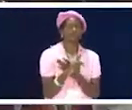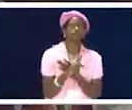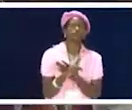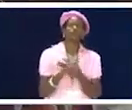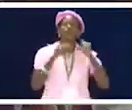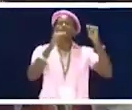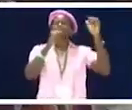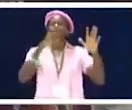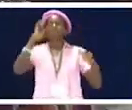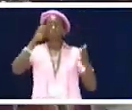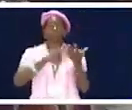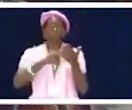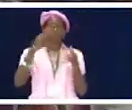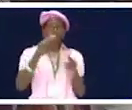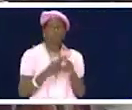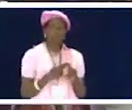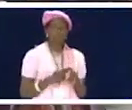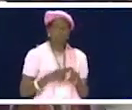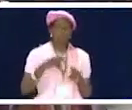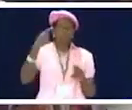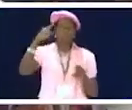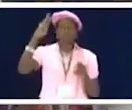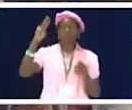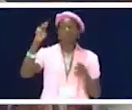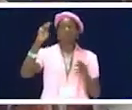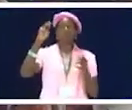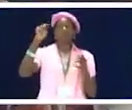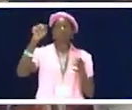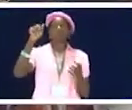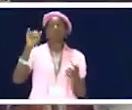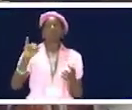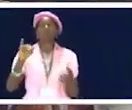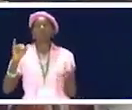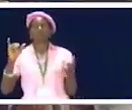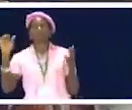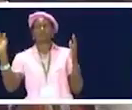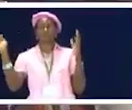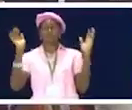And bless His holy name for May.